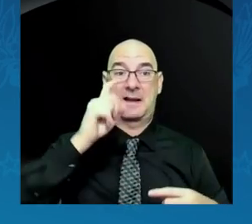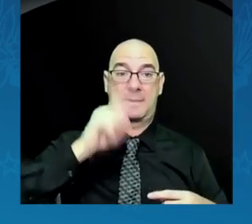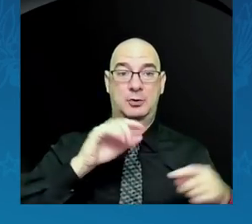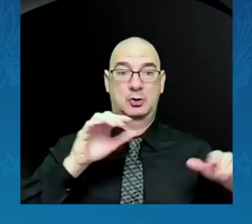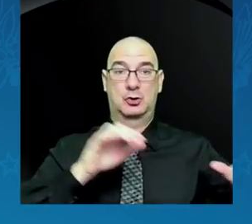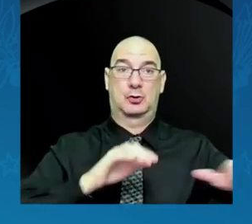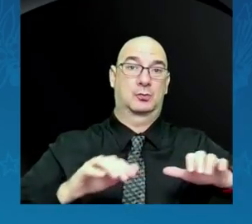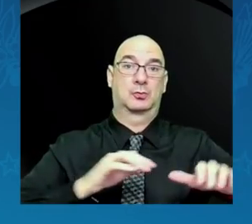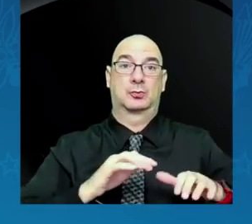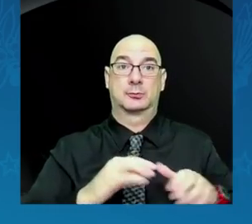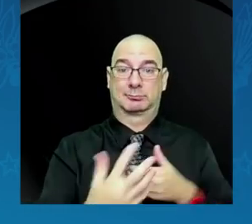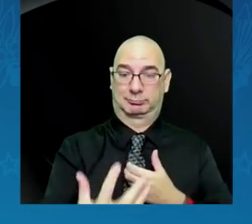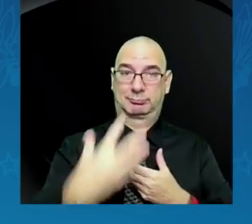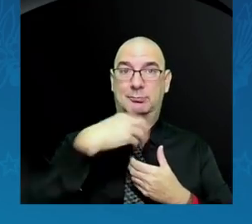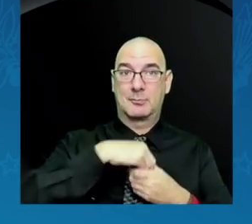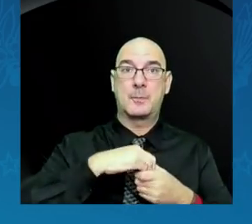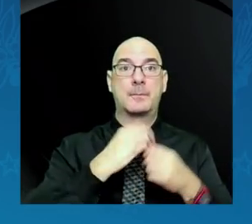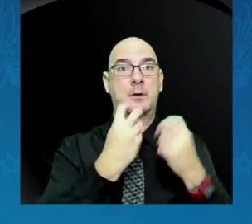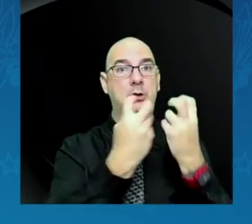selection procedure